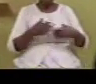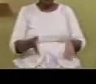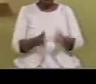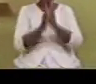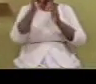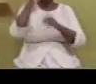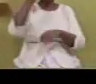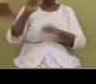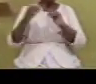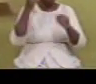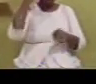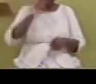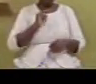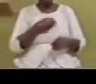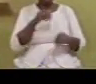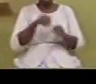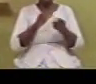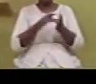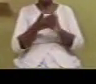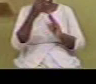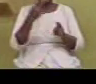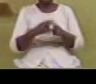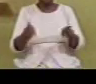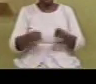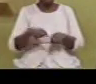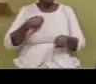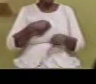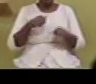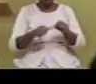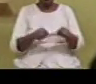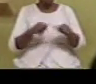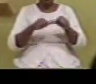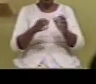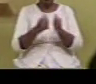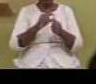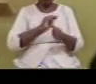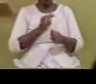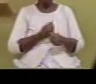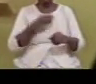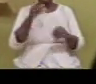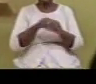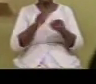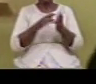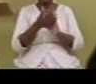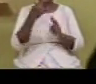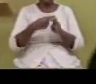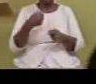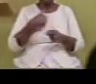name. As we continue, you continue with us. In Jesus' name we pray.